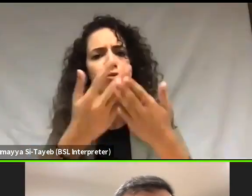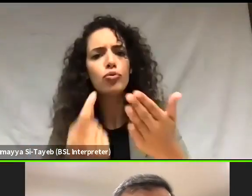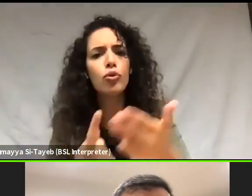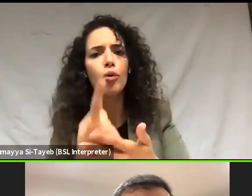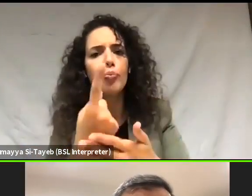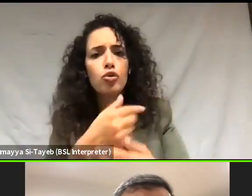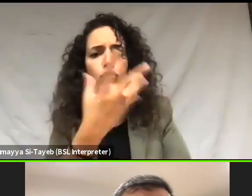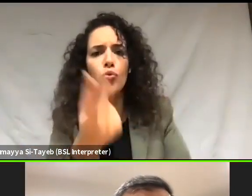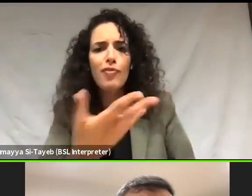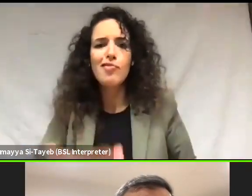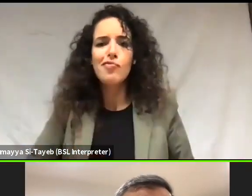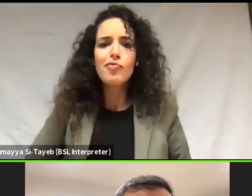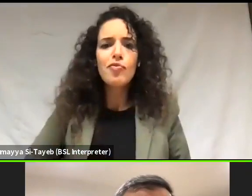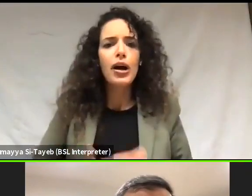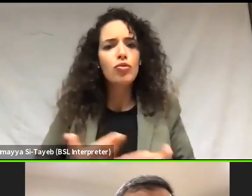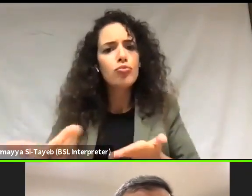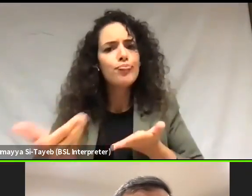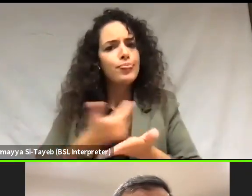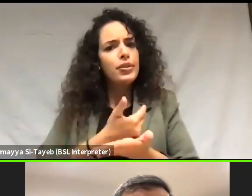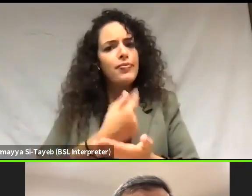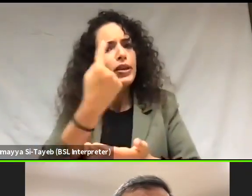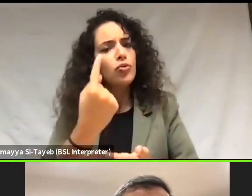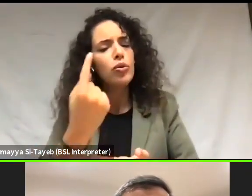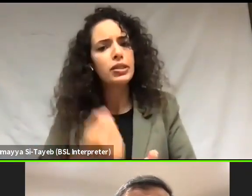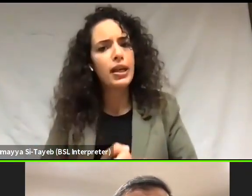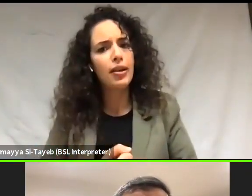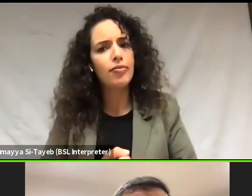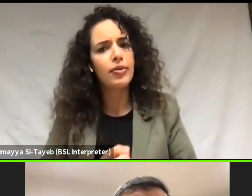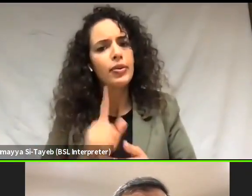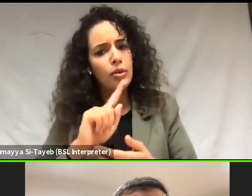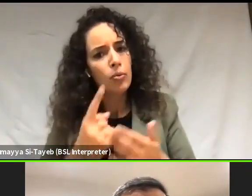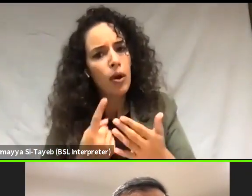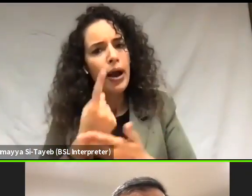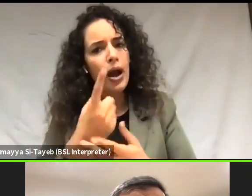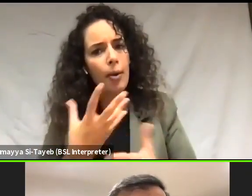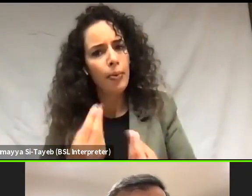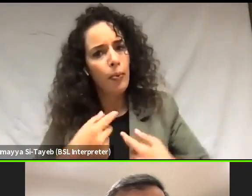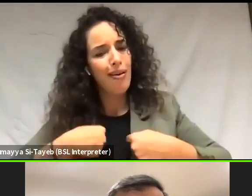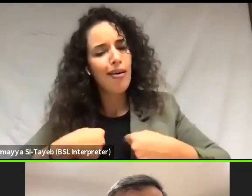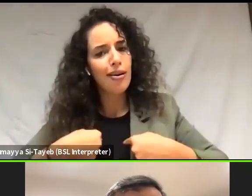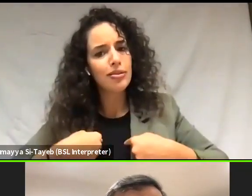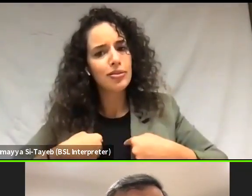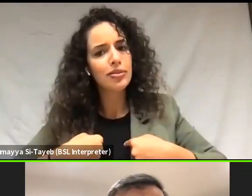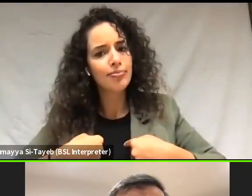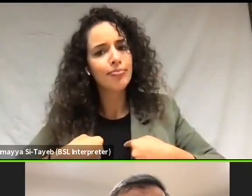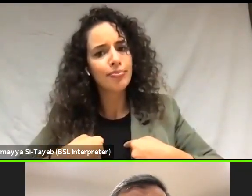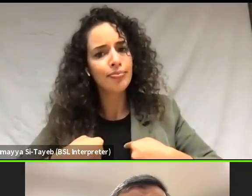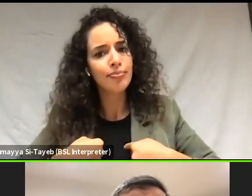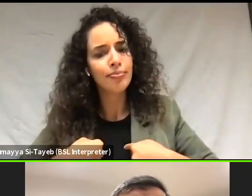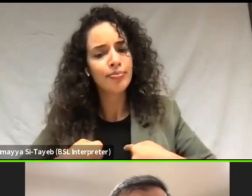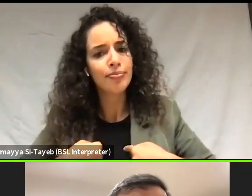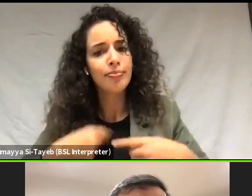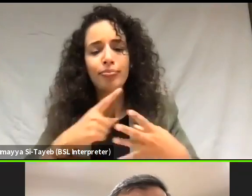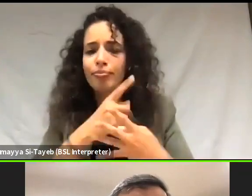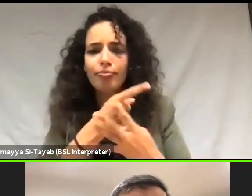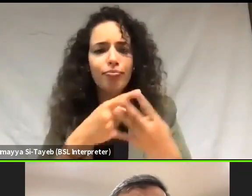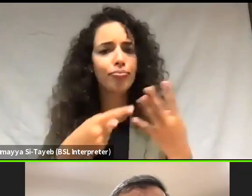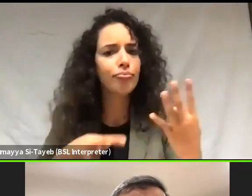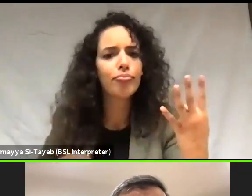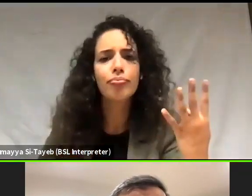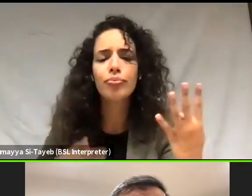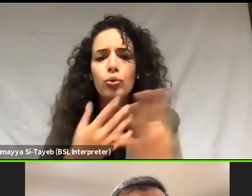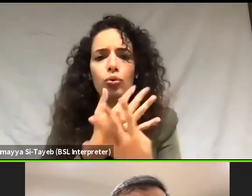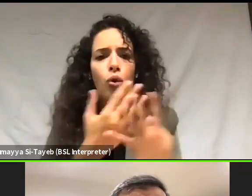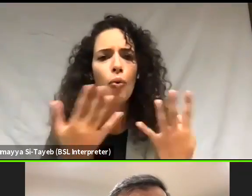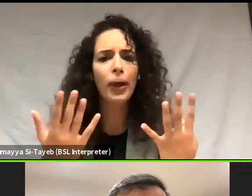and win cases. And this is what's happened with us with WorldCheck, Thomson Reuters, with Daily Telegraph,